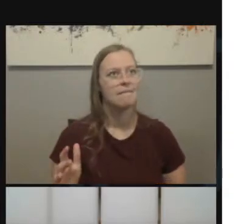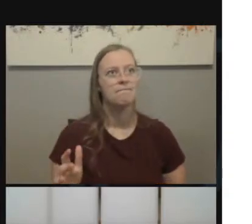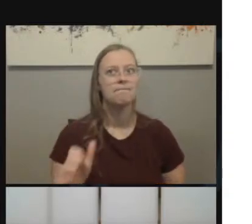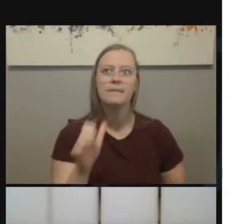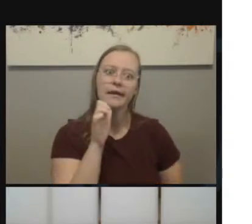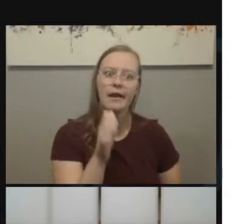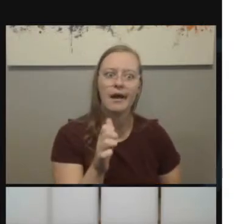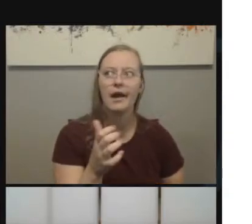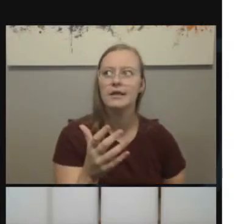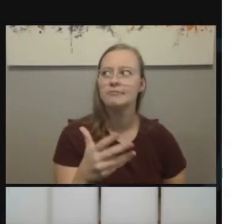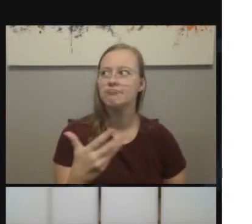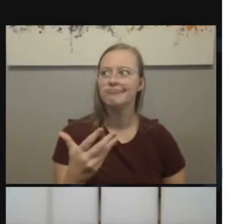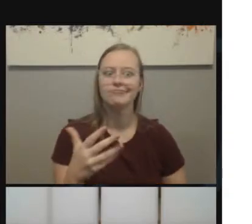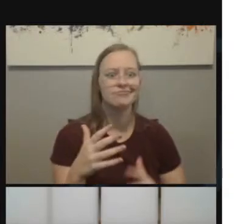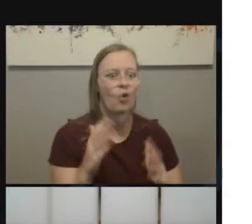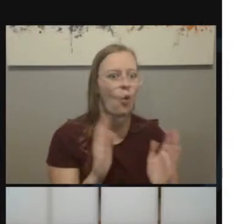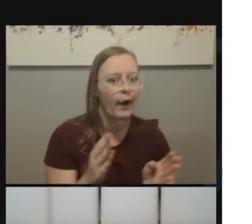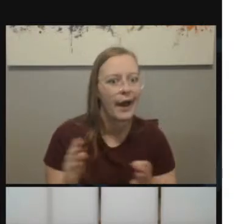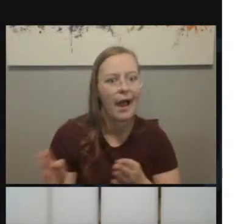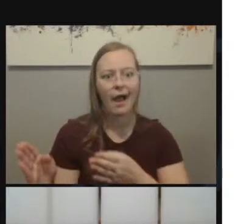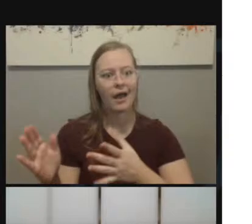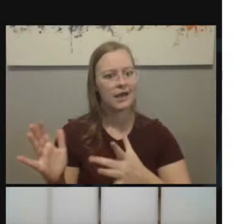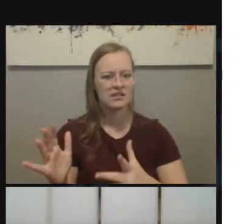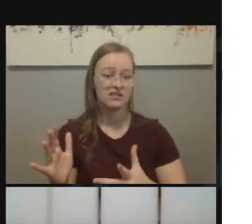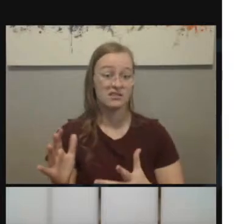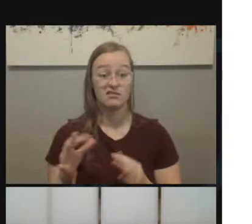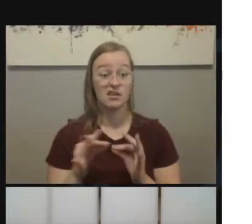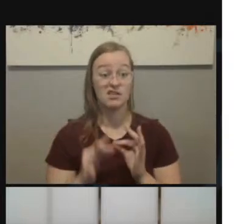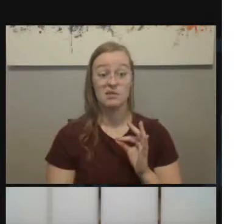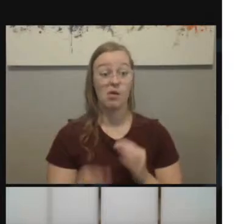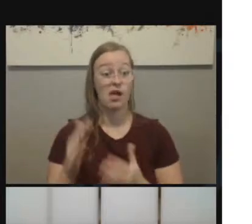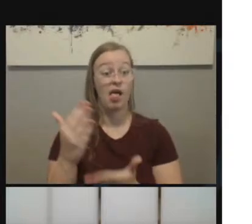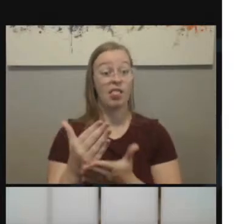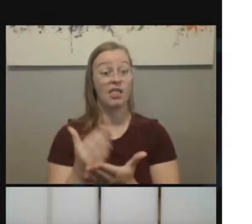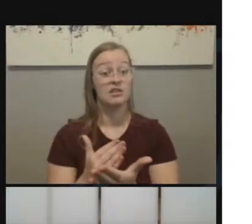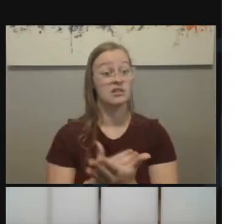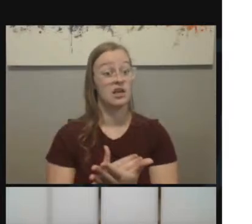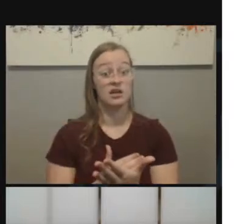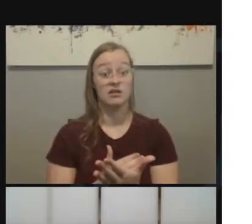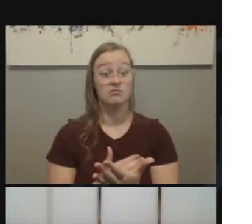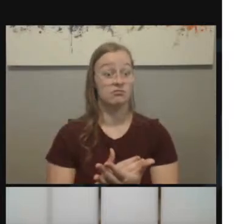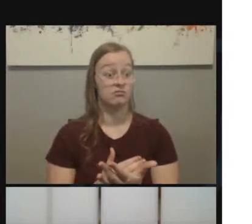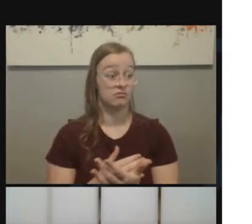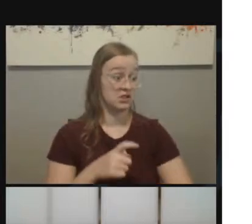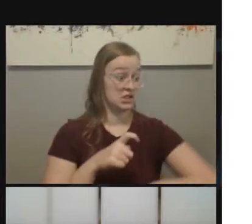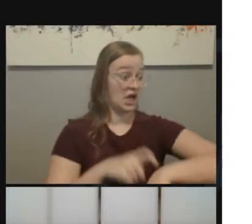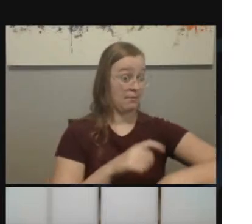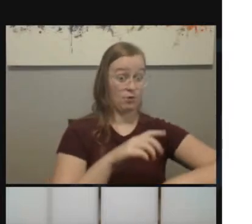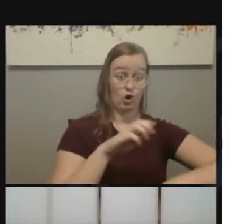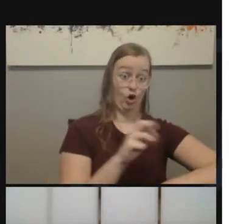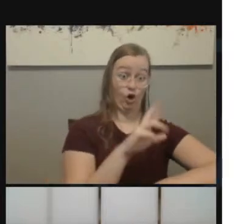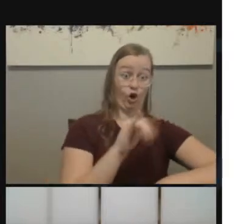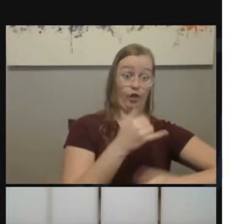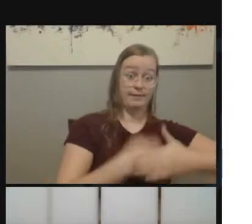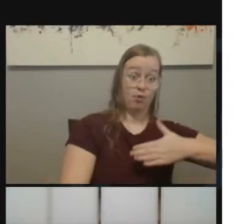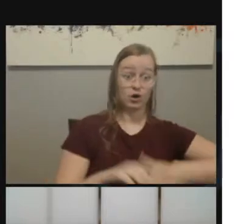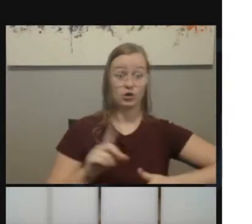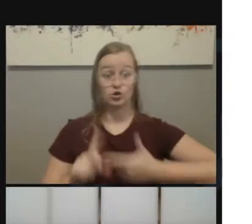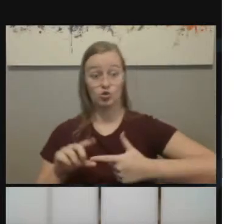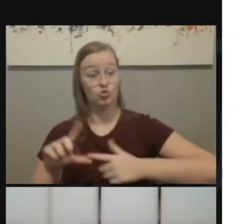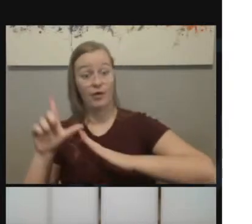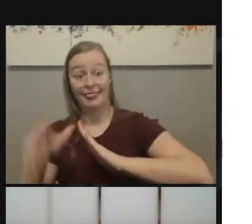notion of organization. They're simply listed chronologically from earliest born to latest